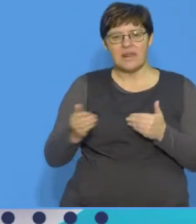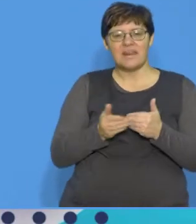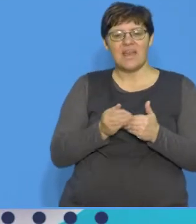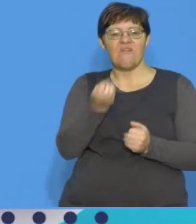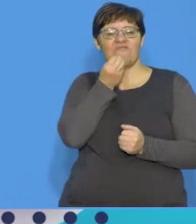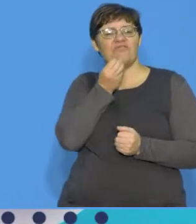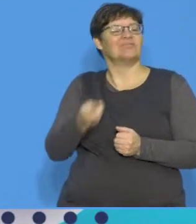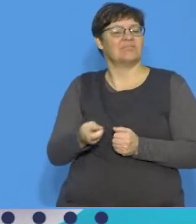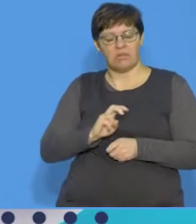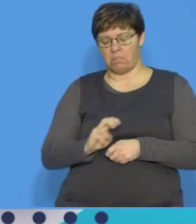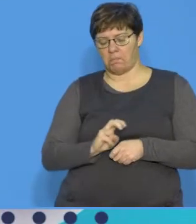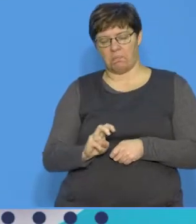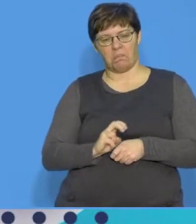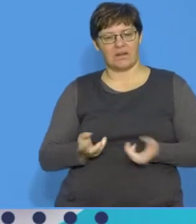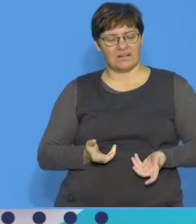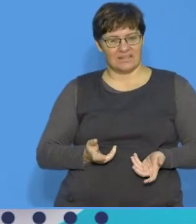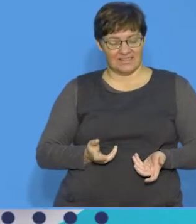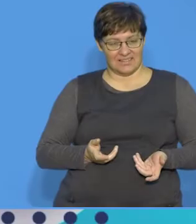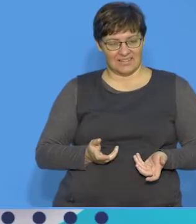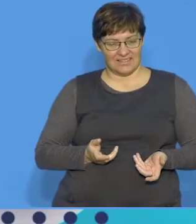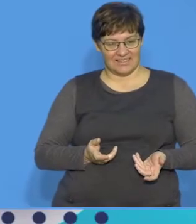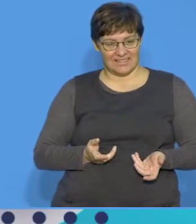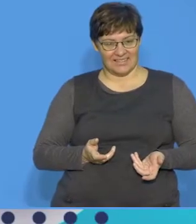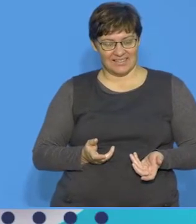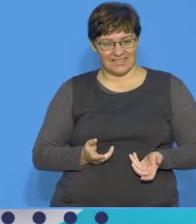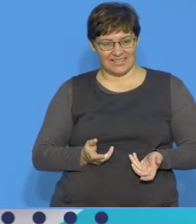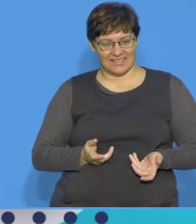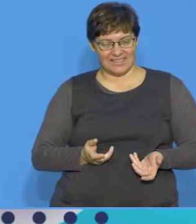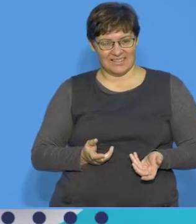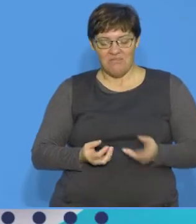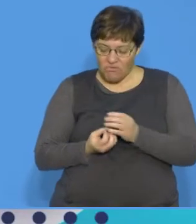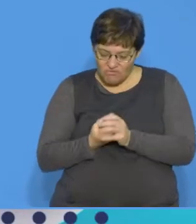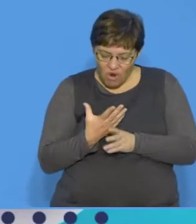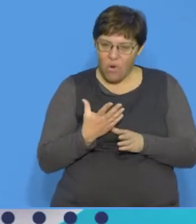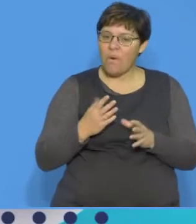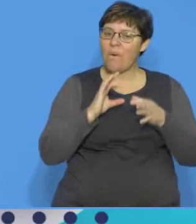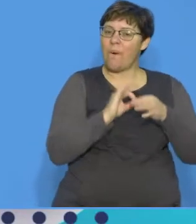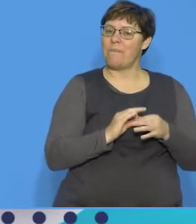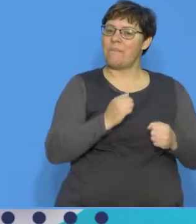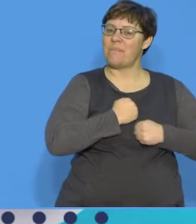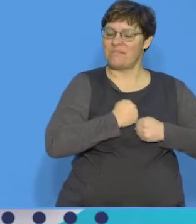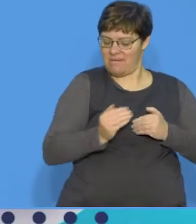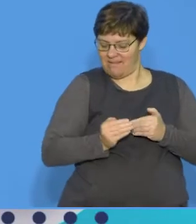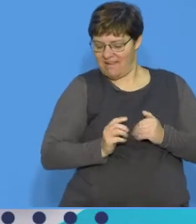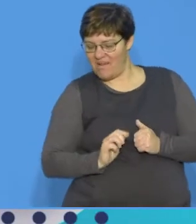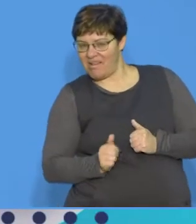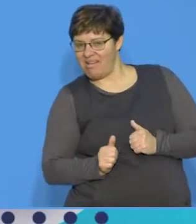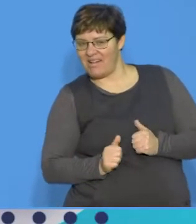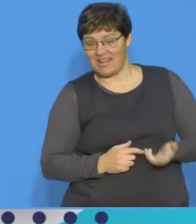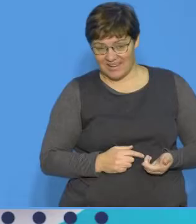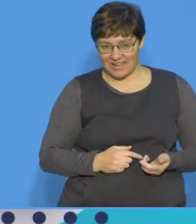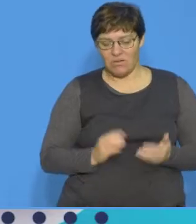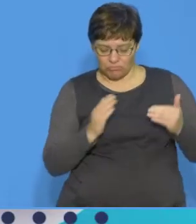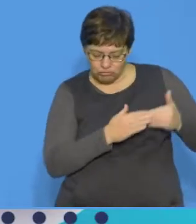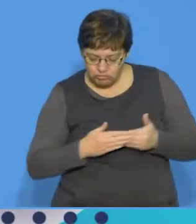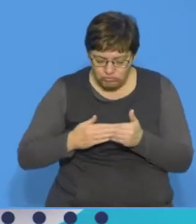looking for food crops. We now are growing them on our doorstep. So we can look after them, we